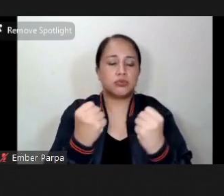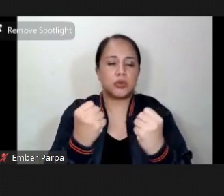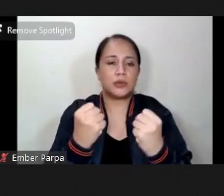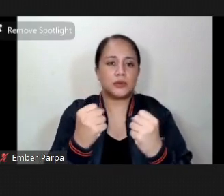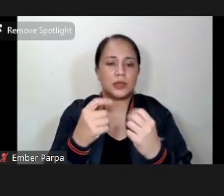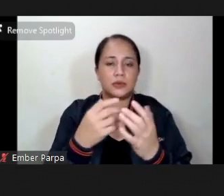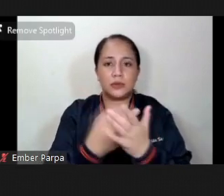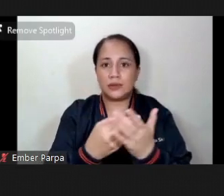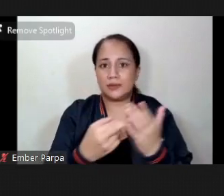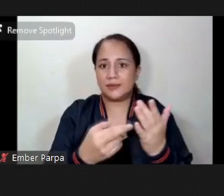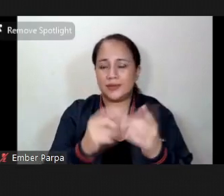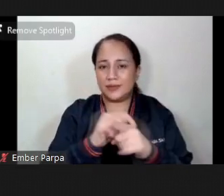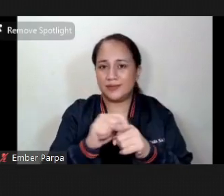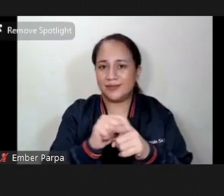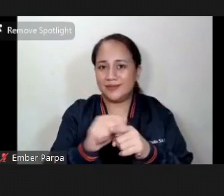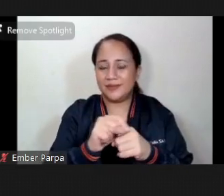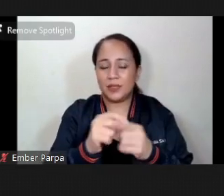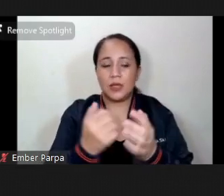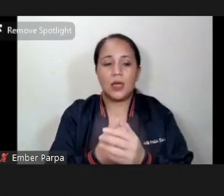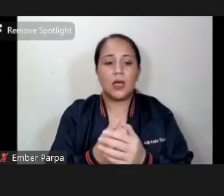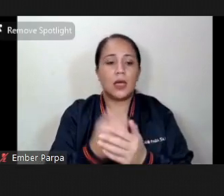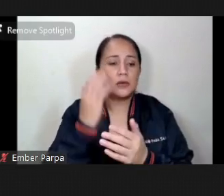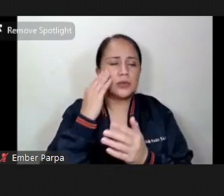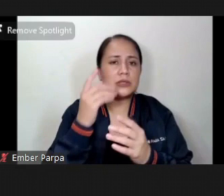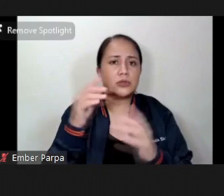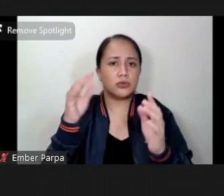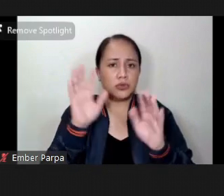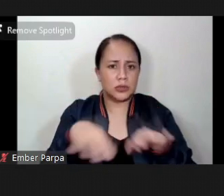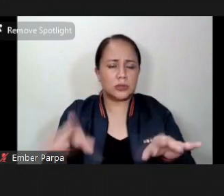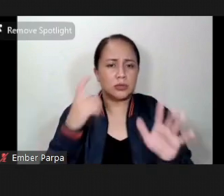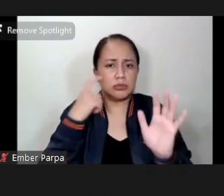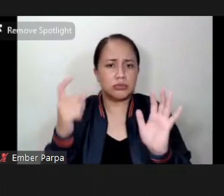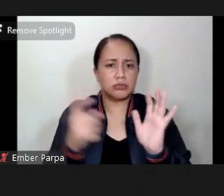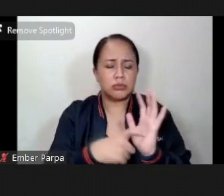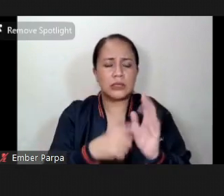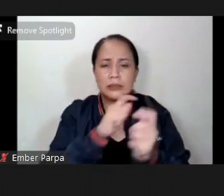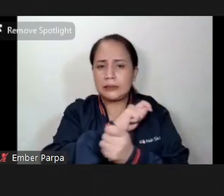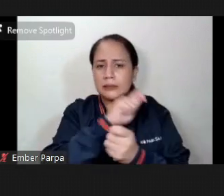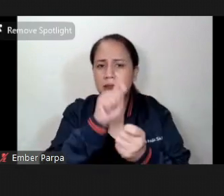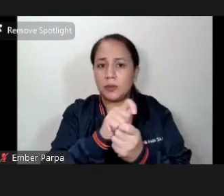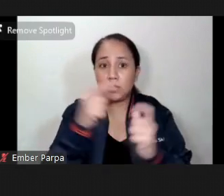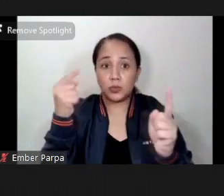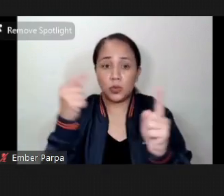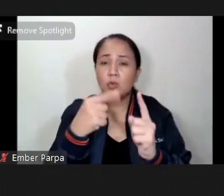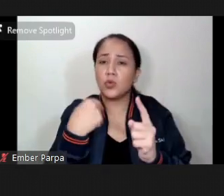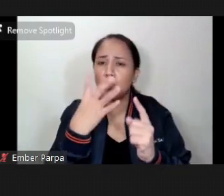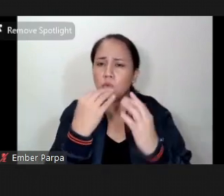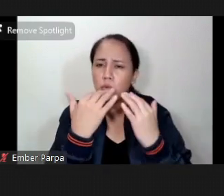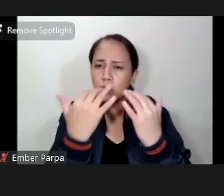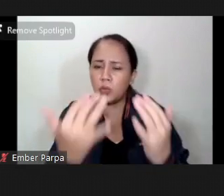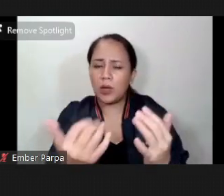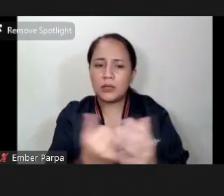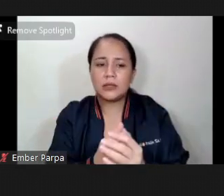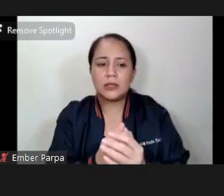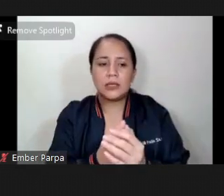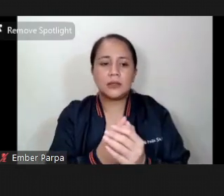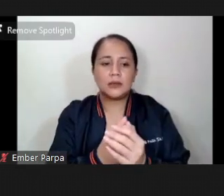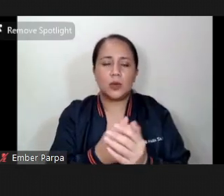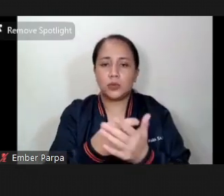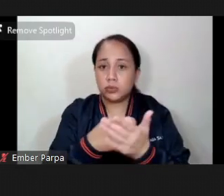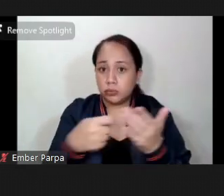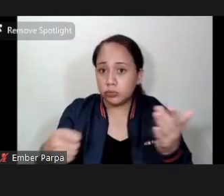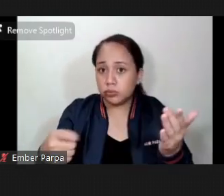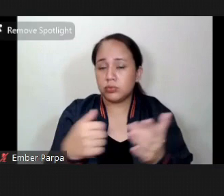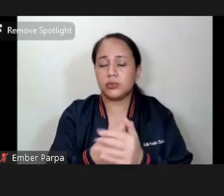resource capacity. So the children also identified no specific target audience, the channel or tools,